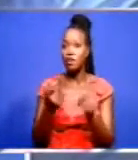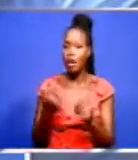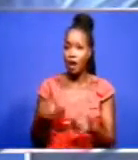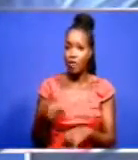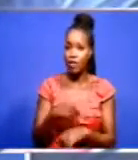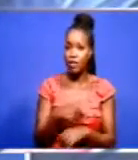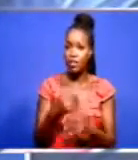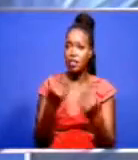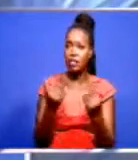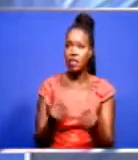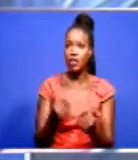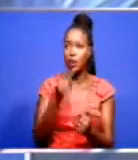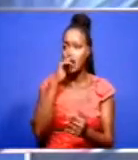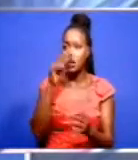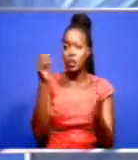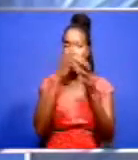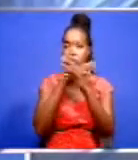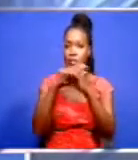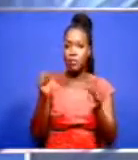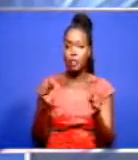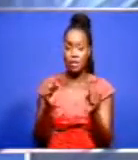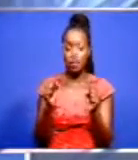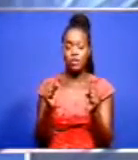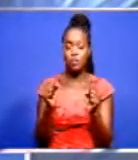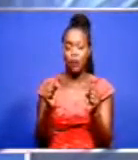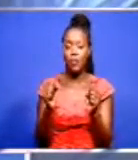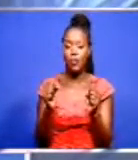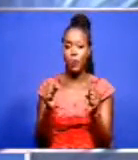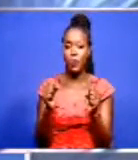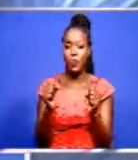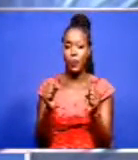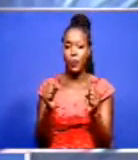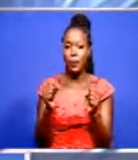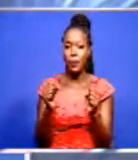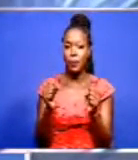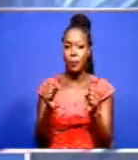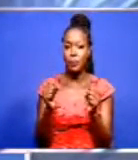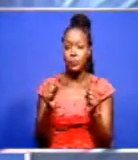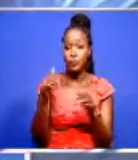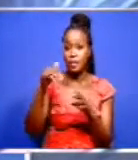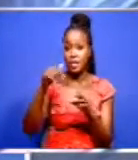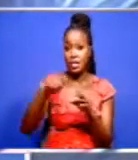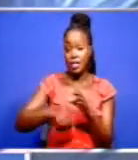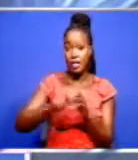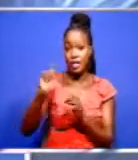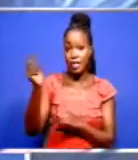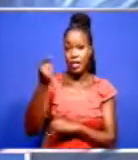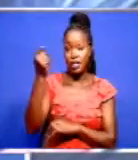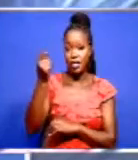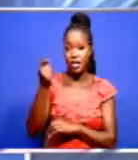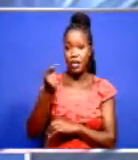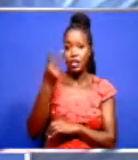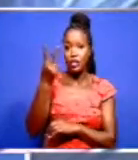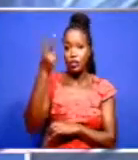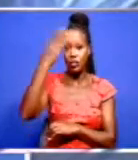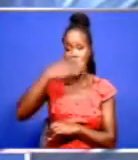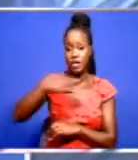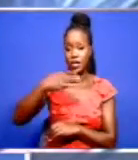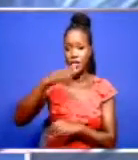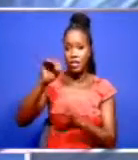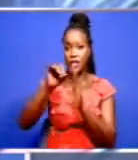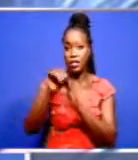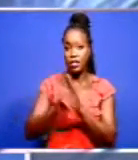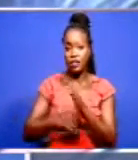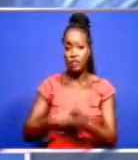particular juncture. Tanzanian President Samia Suluhu Hassan is in the country for a two-day state visit. The Tanzania